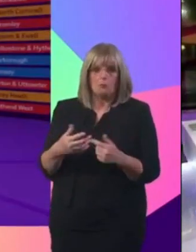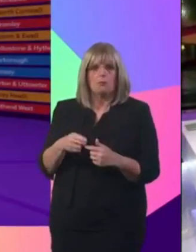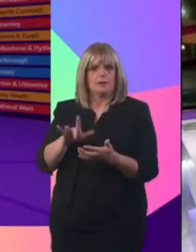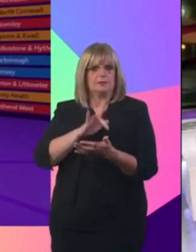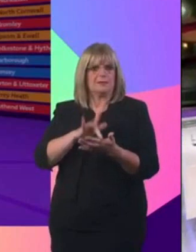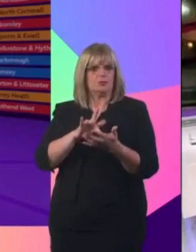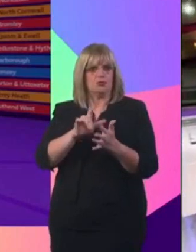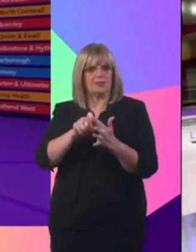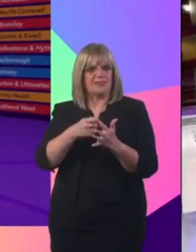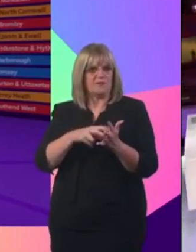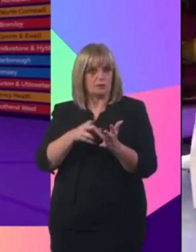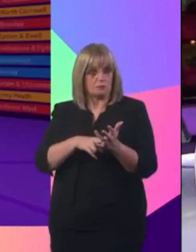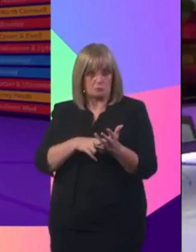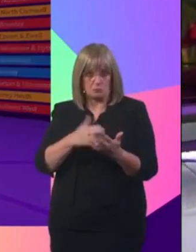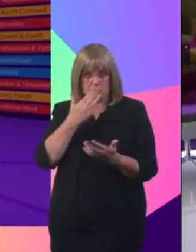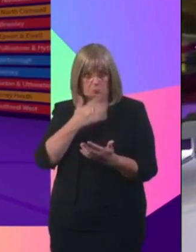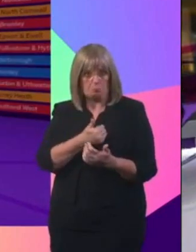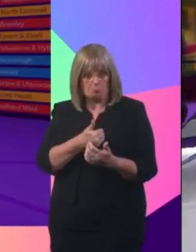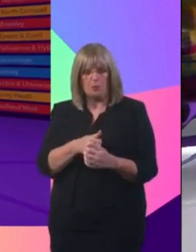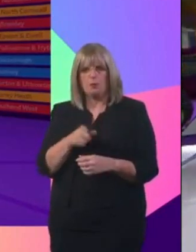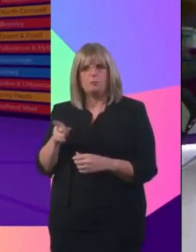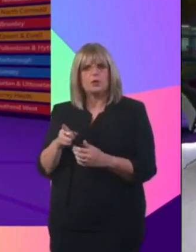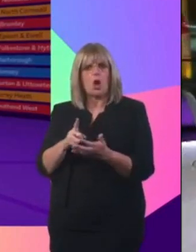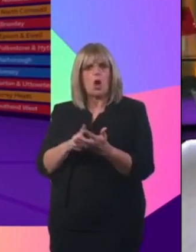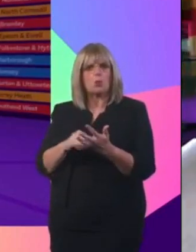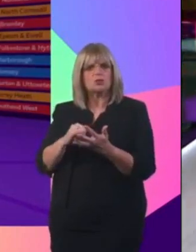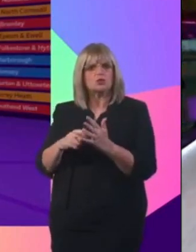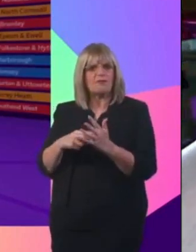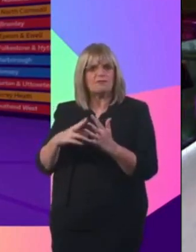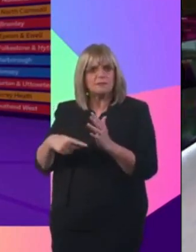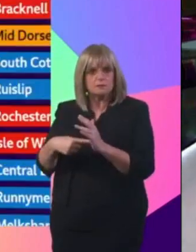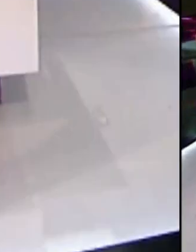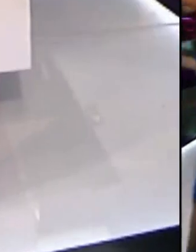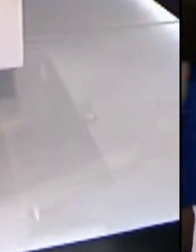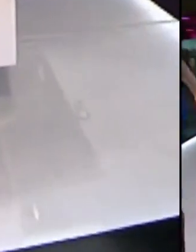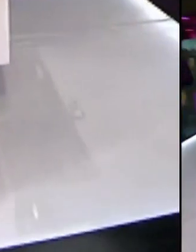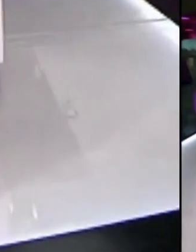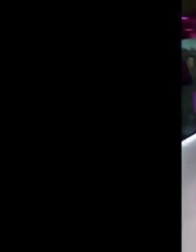And so the Labour leader stands down.